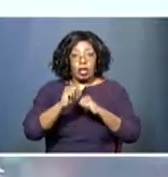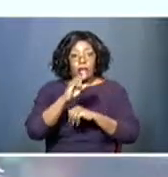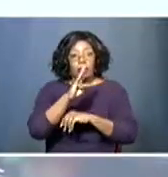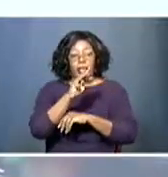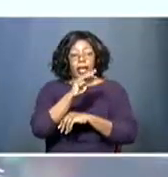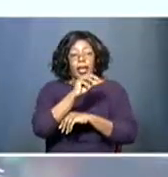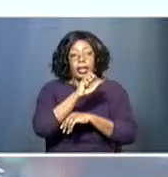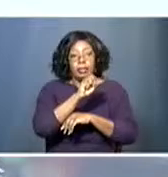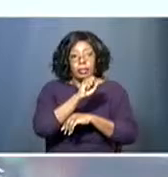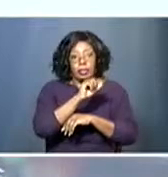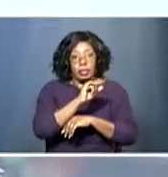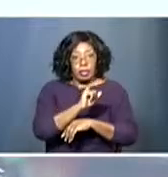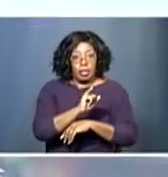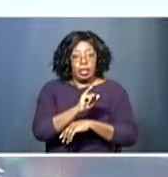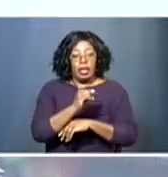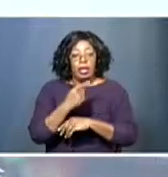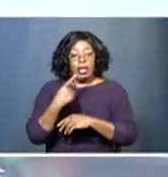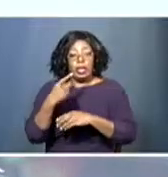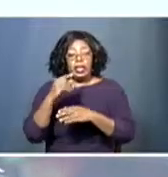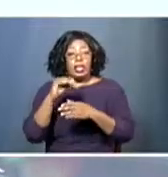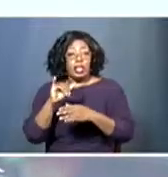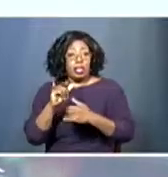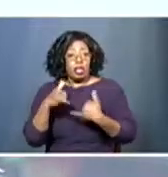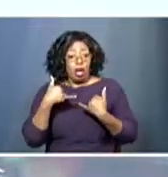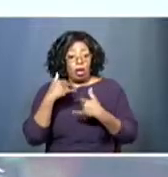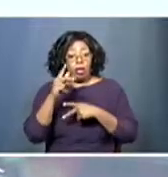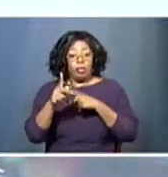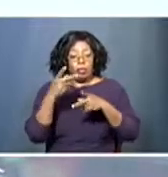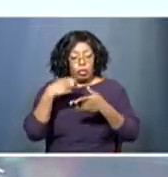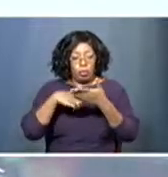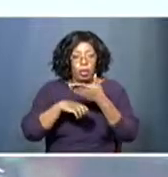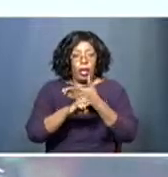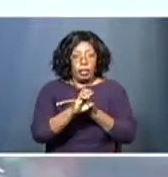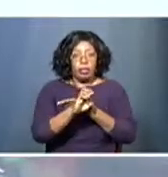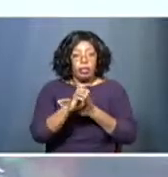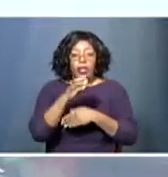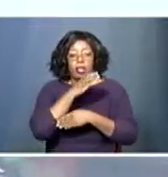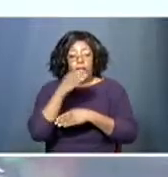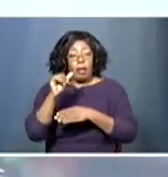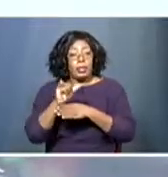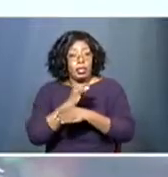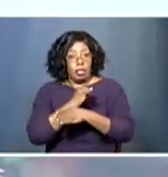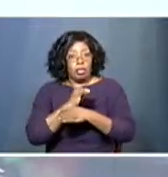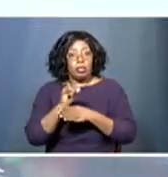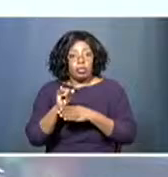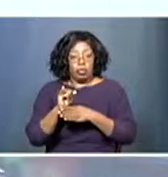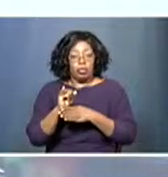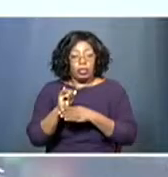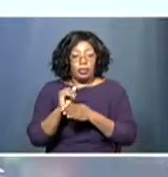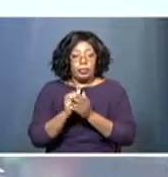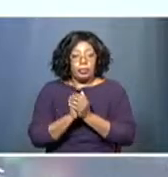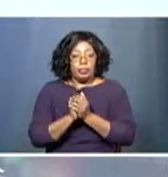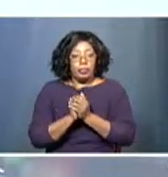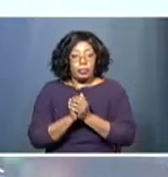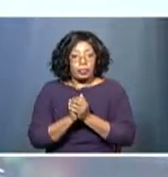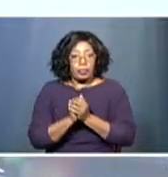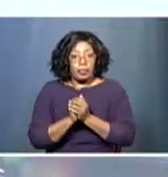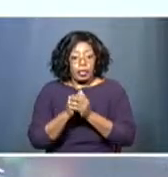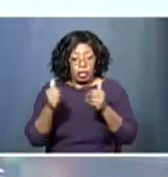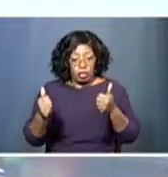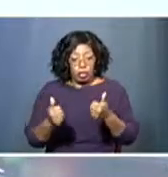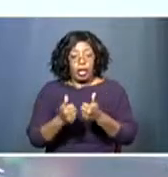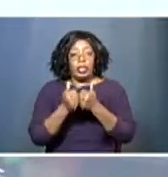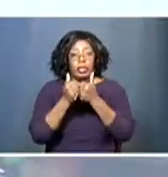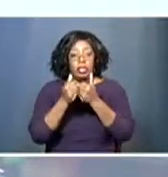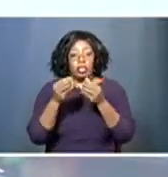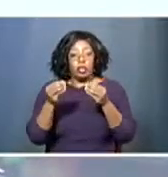and incentivizing young people to enter the farming industry are several components to the government's objective. Challenges with